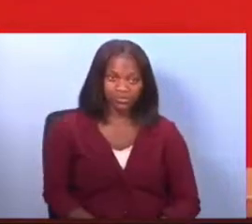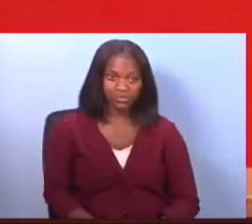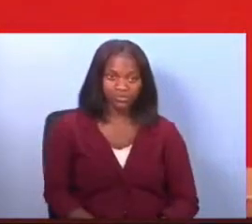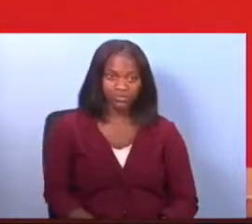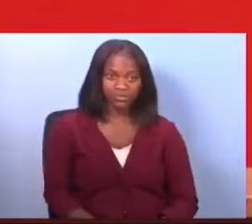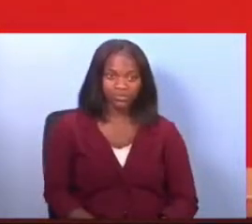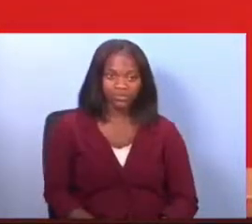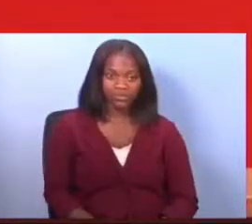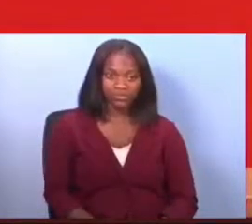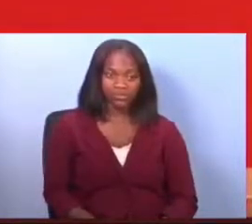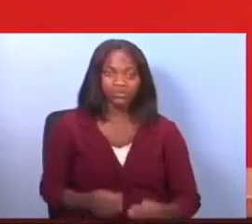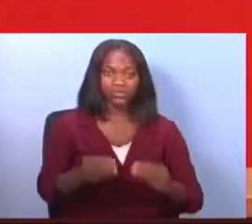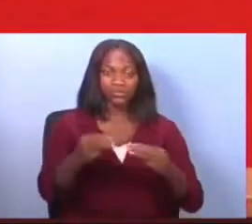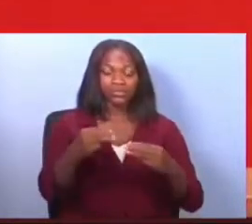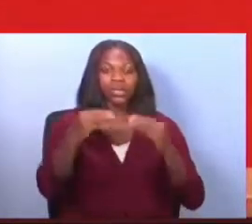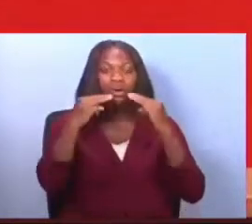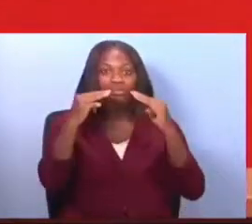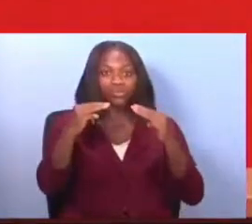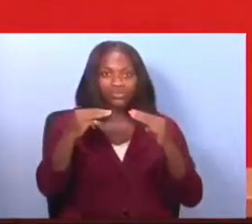Motion moved and seconded.